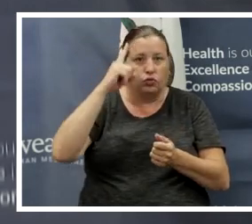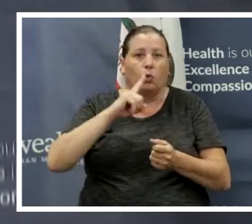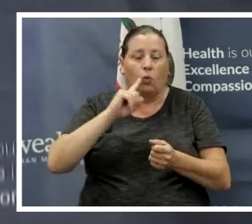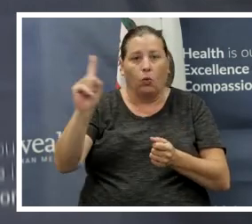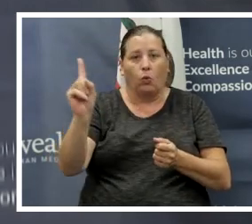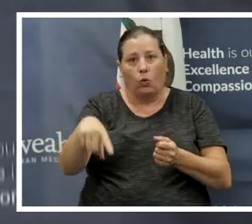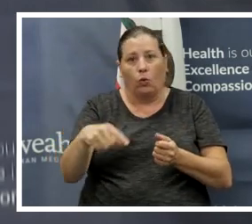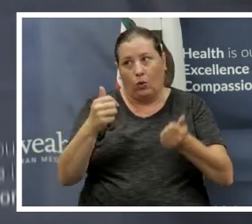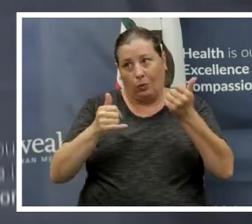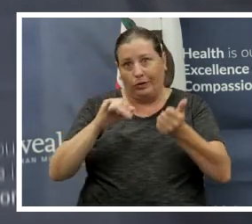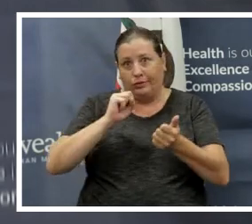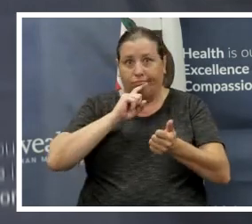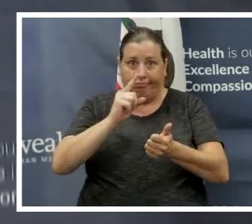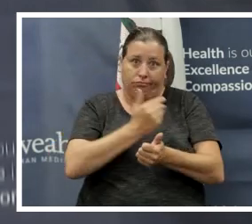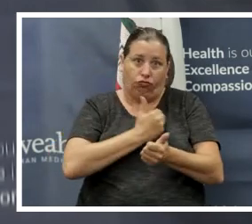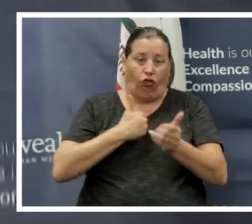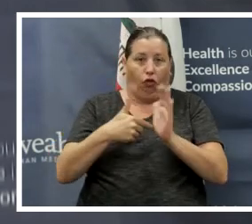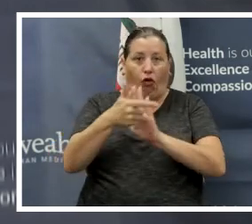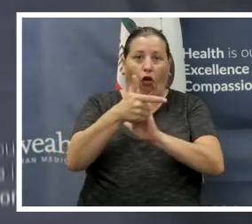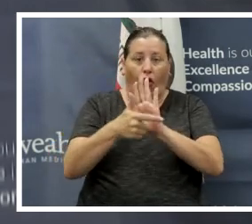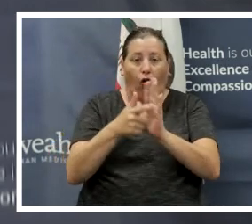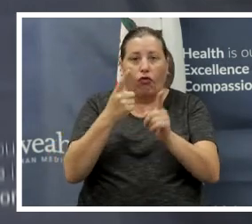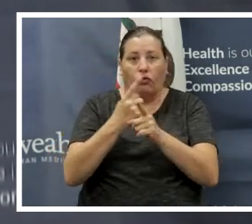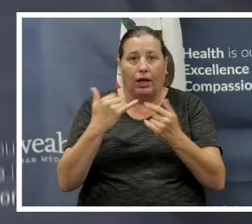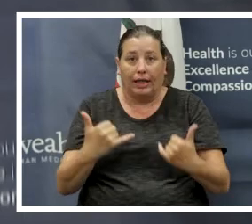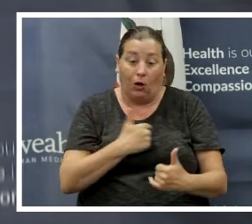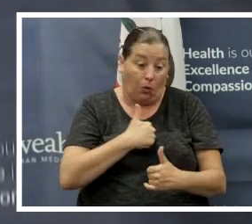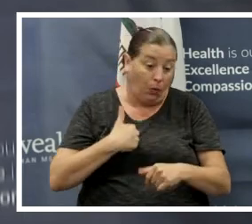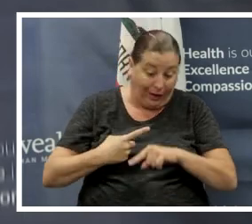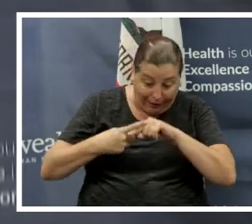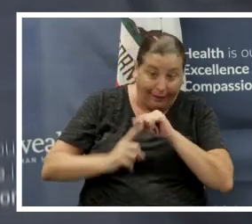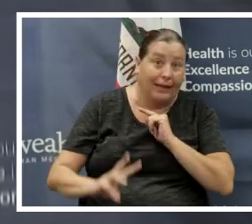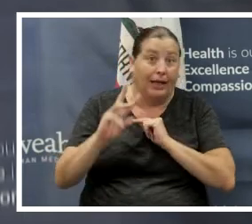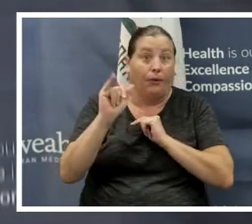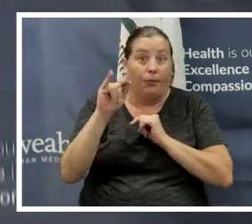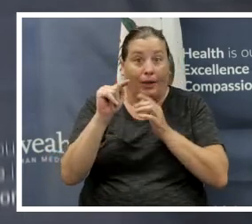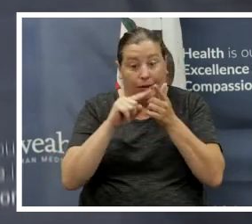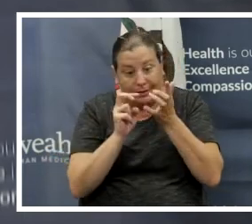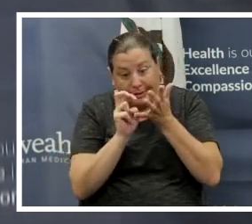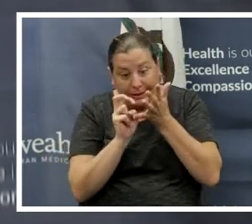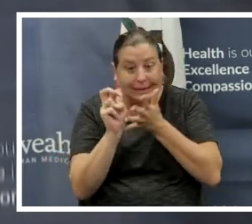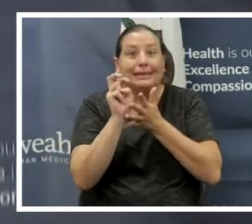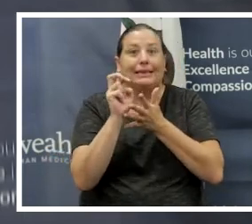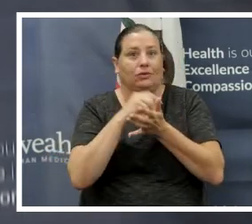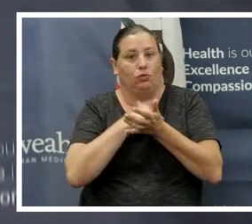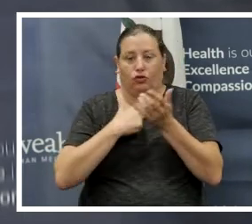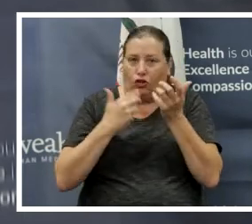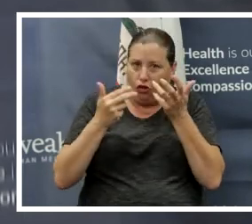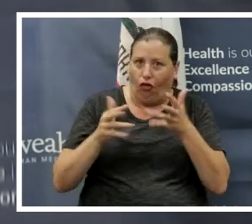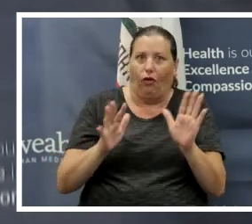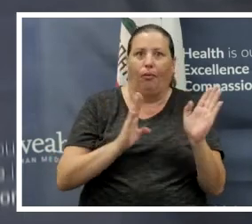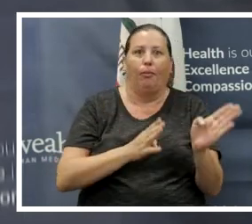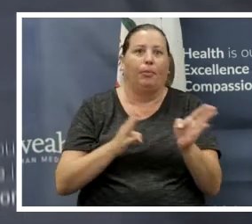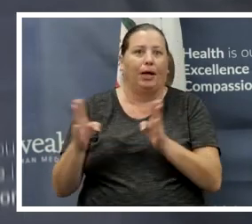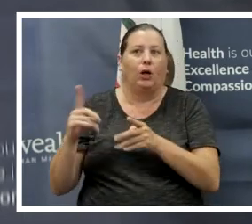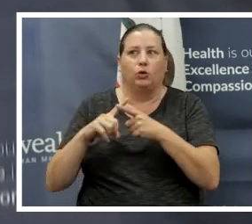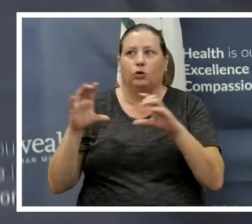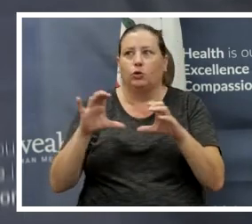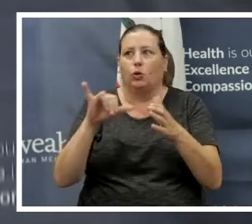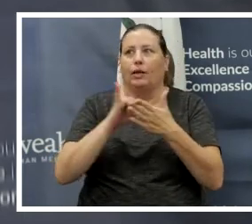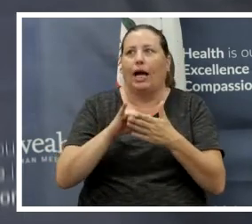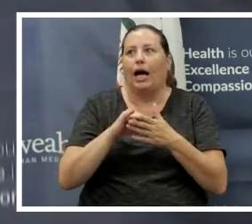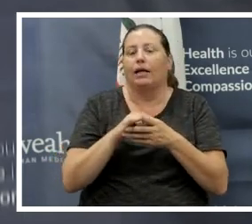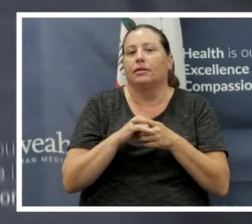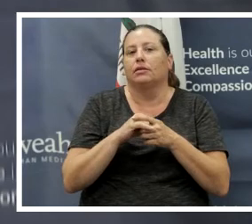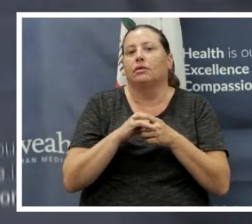essentially are law right now. We certainly can't wait to move into Tier 2, and we're already prepared to do that when that